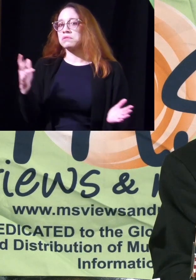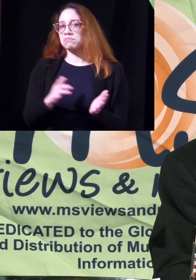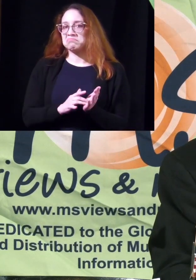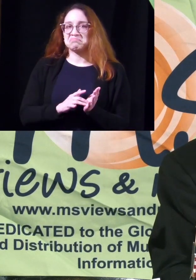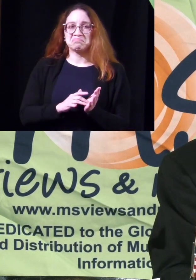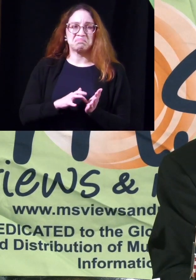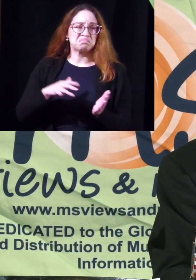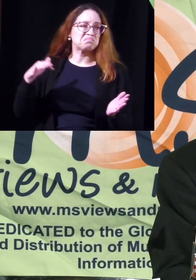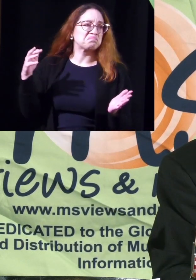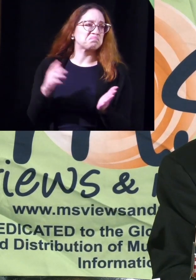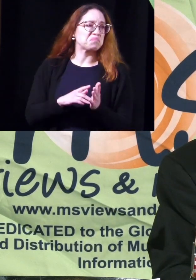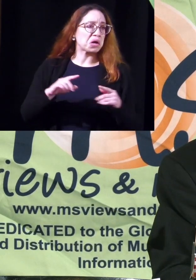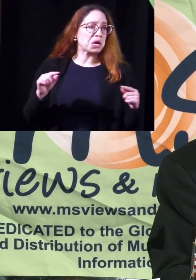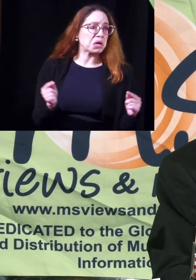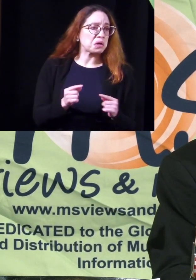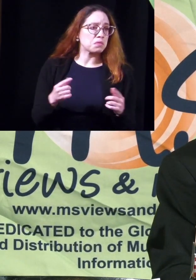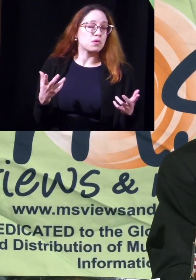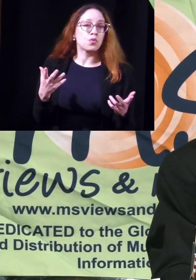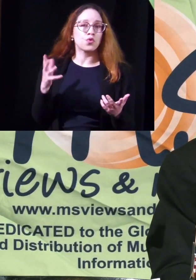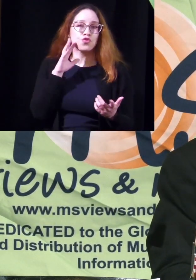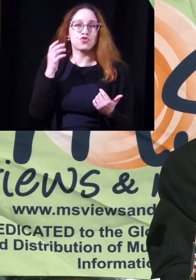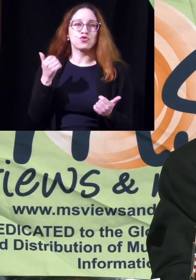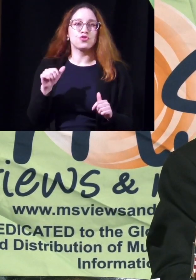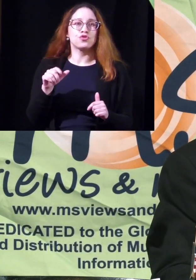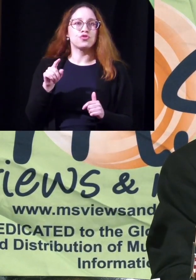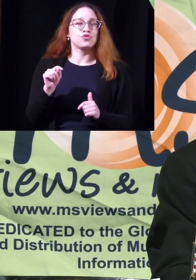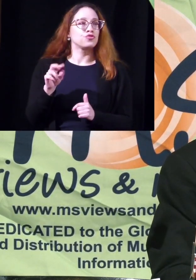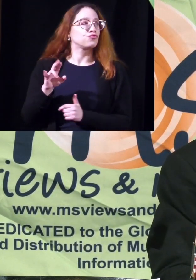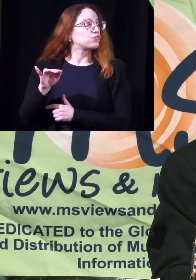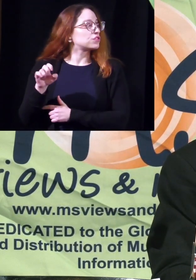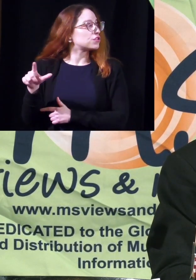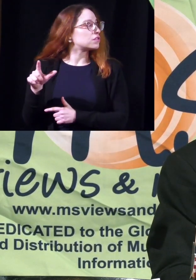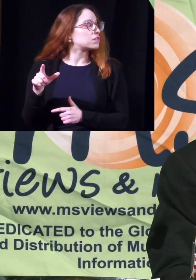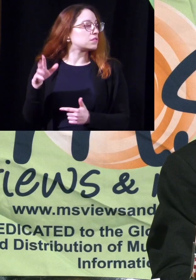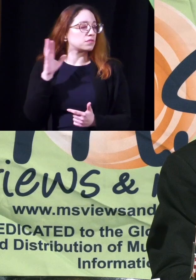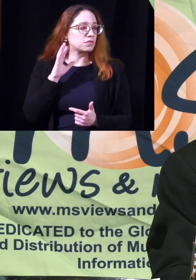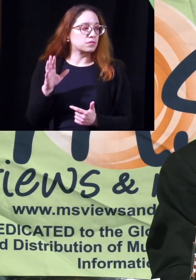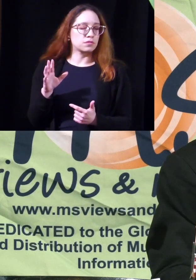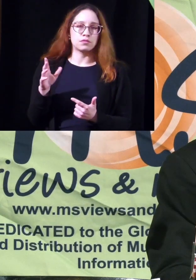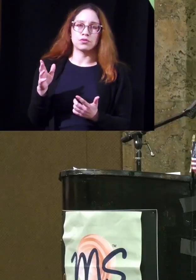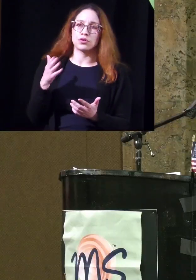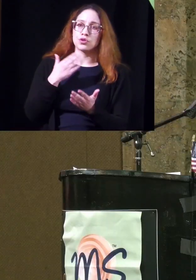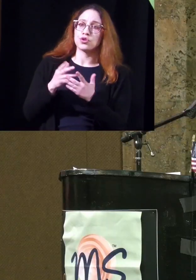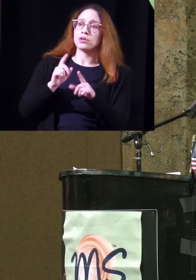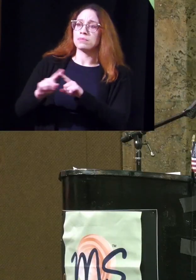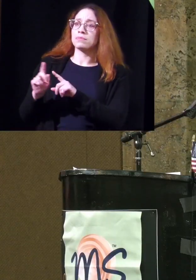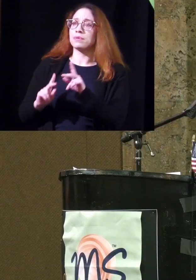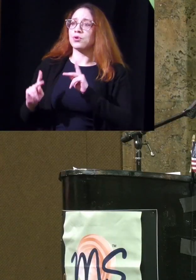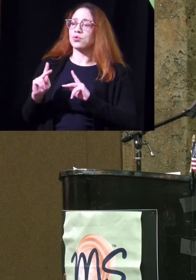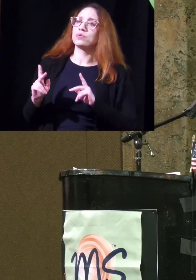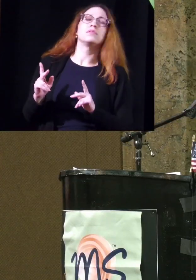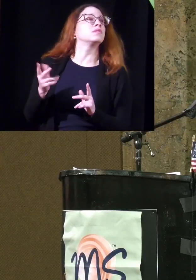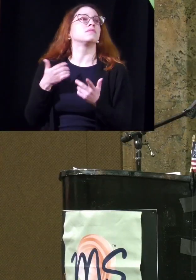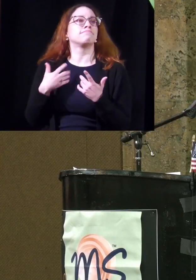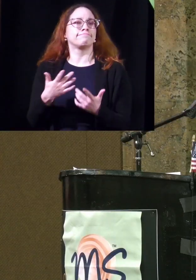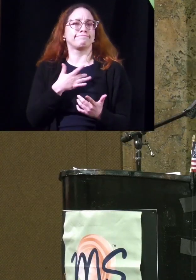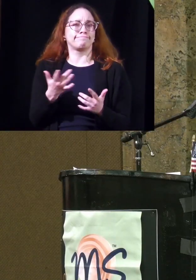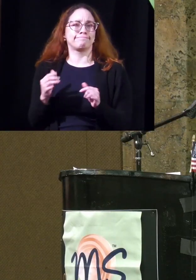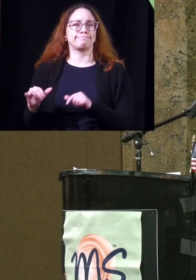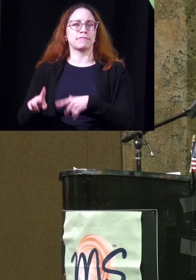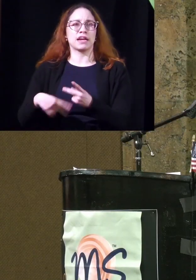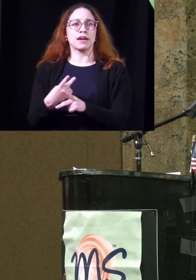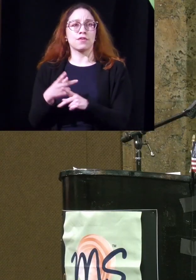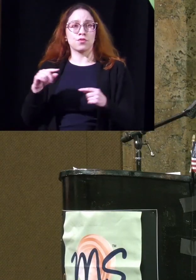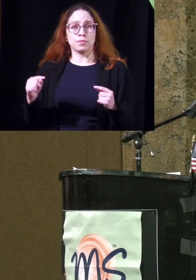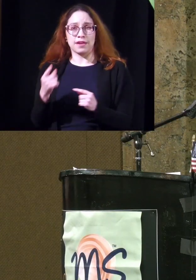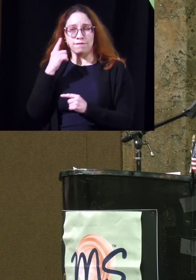goes. The classic example of that is trigeminal neuralgia, which I'm sure a good number of people have experienced. It's a common type of pain